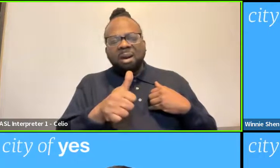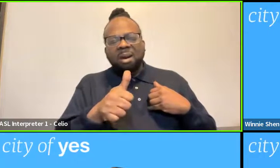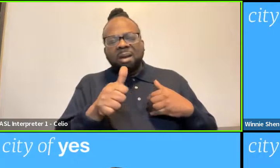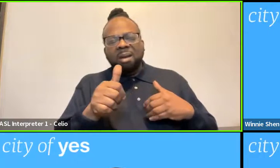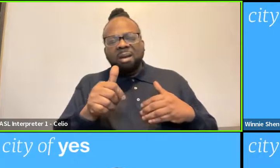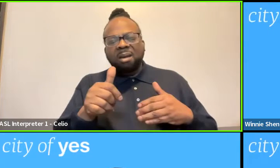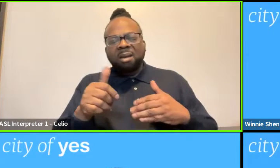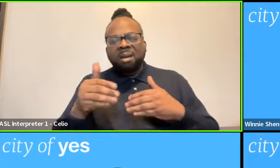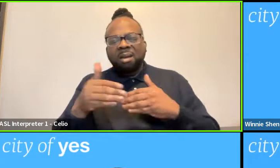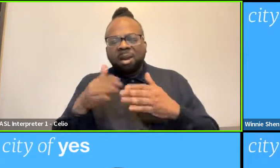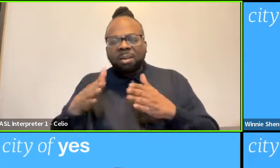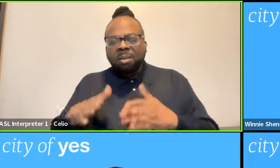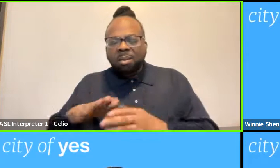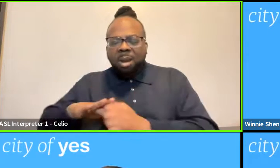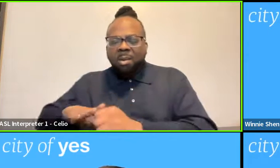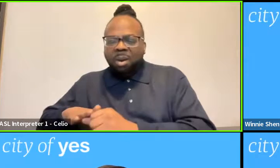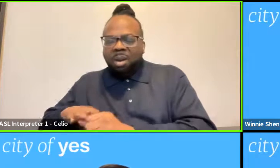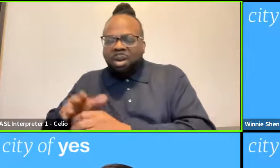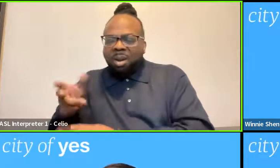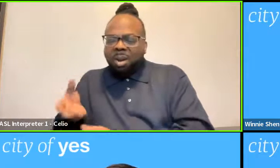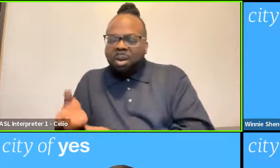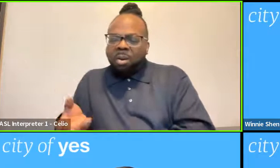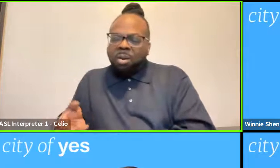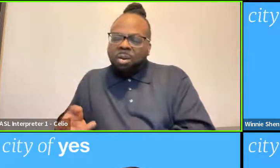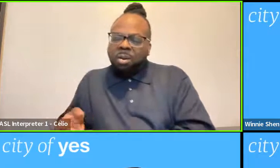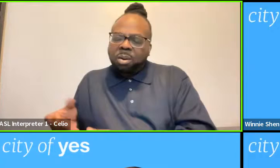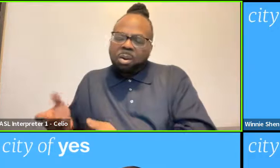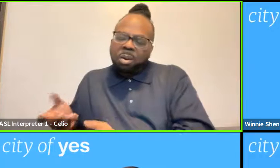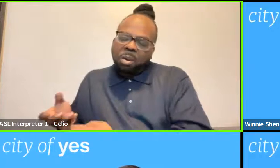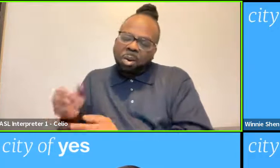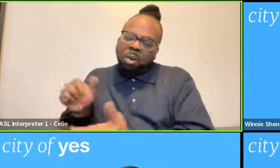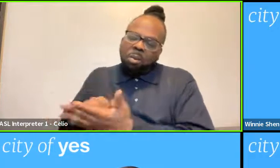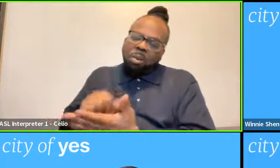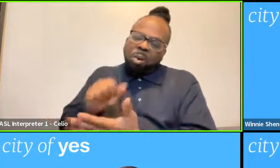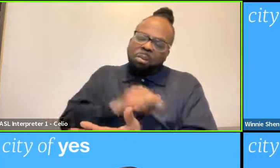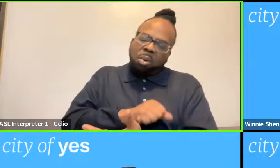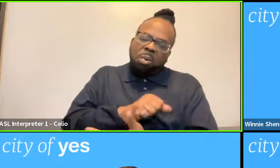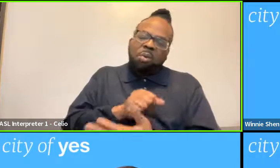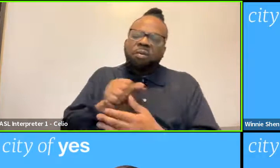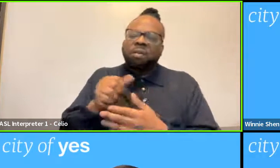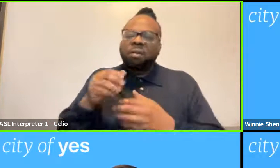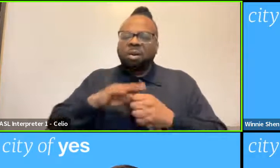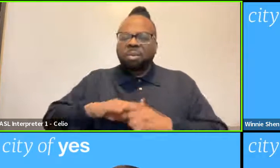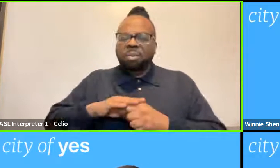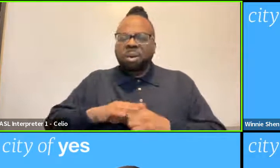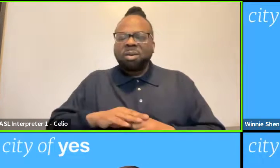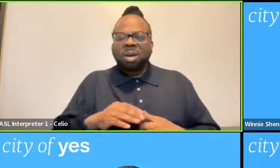the most development today or that see the most displacement and gentrification